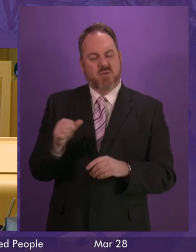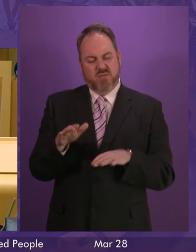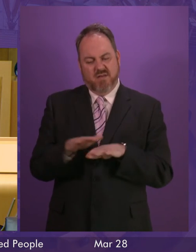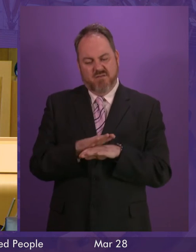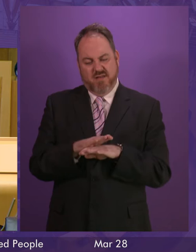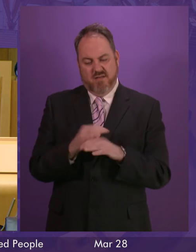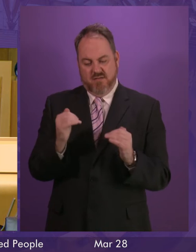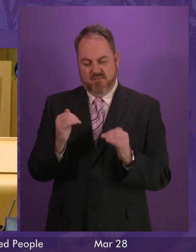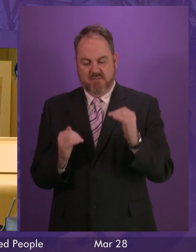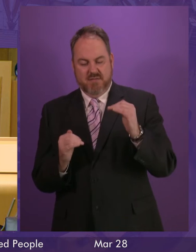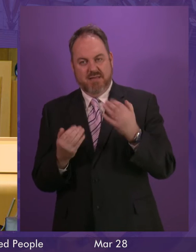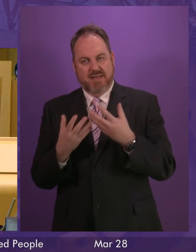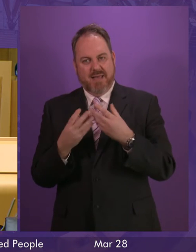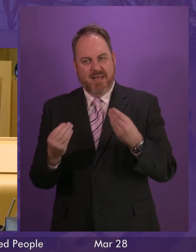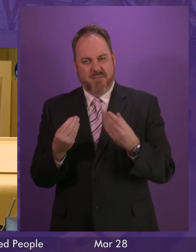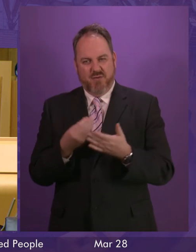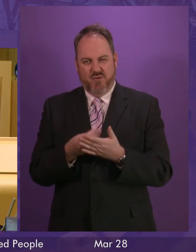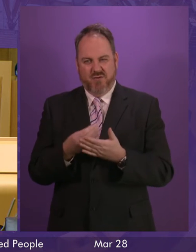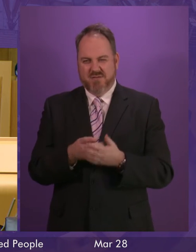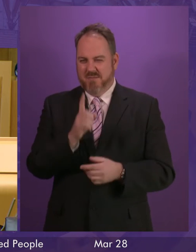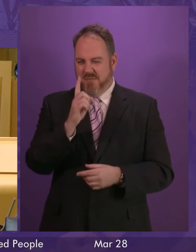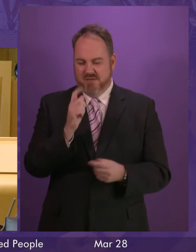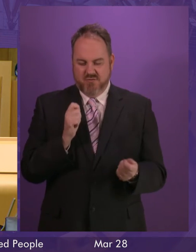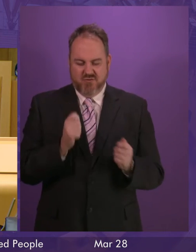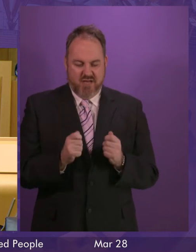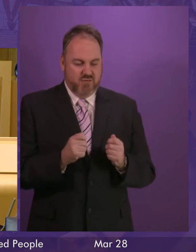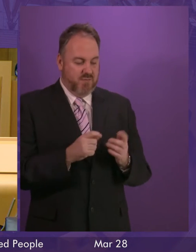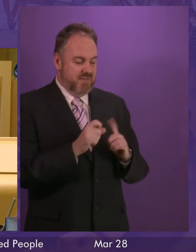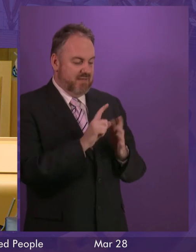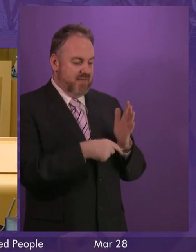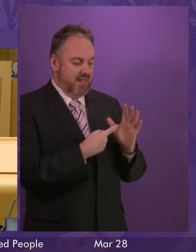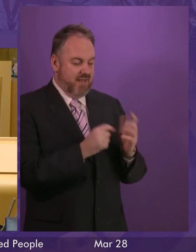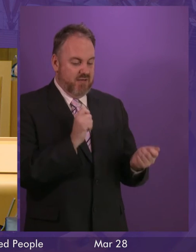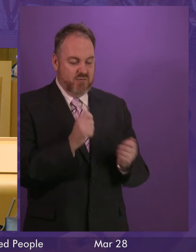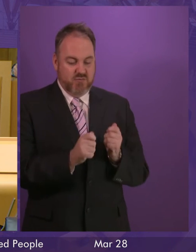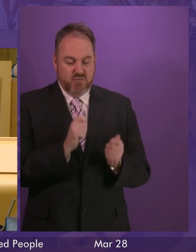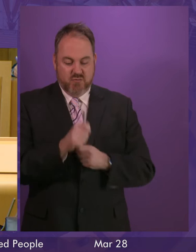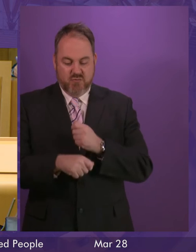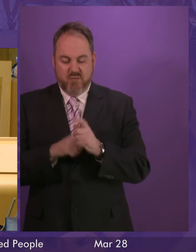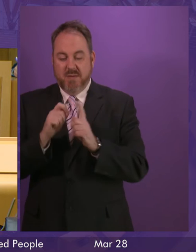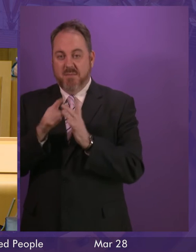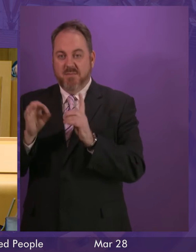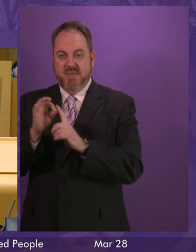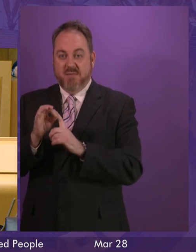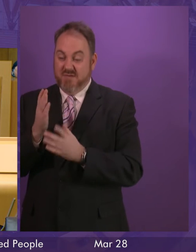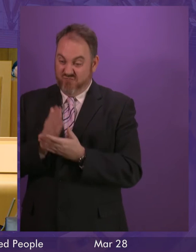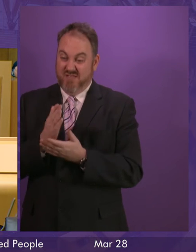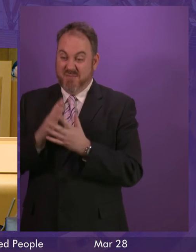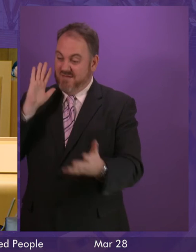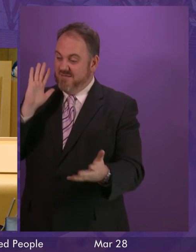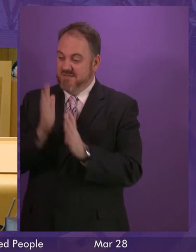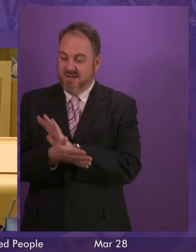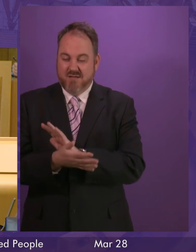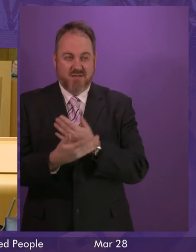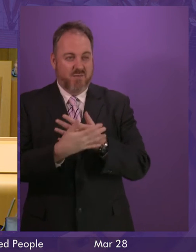costs, the transition from DLA to personal independence payment has been disastrous for many disabled people.